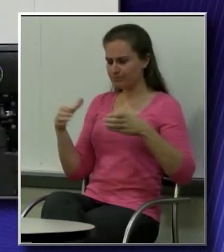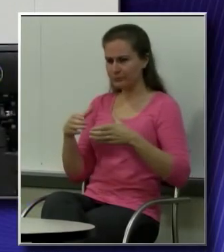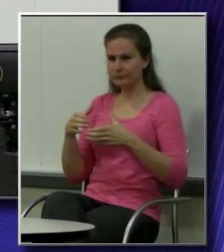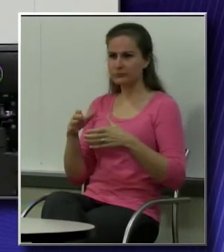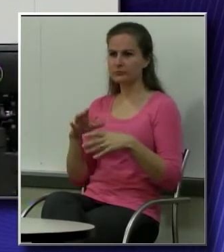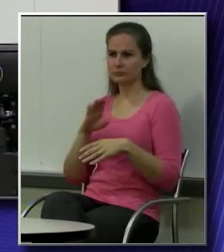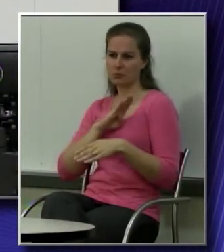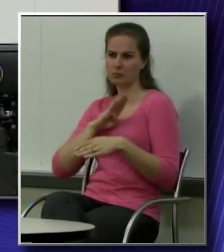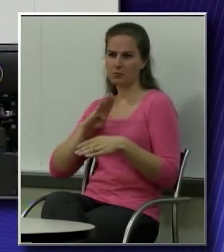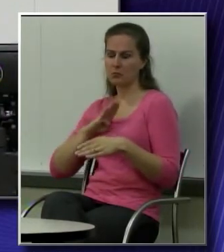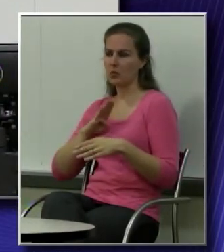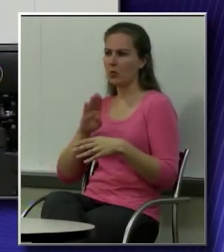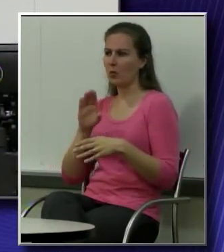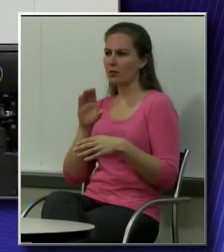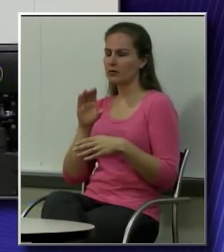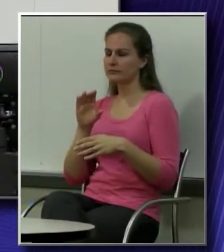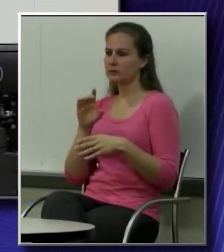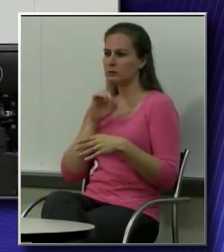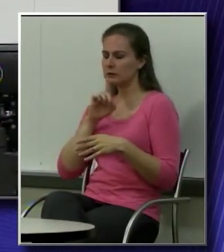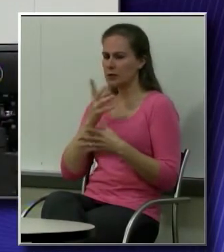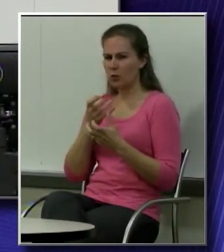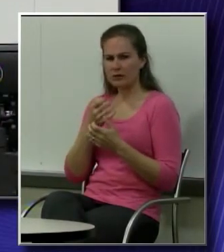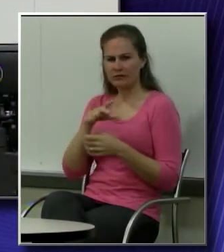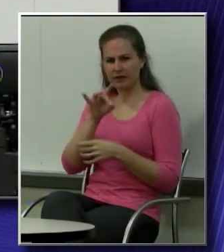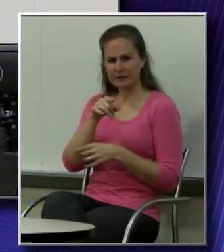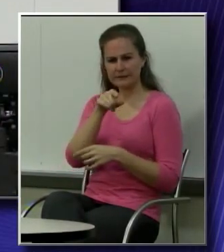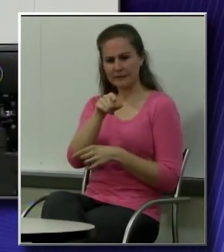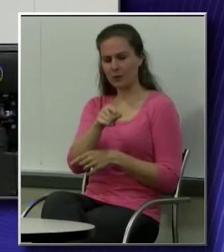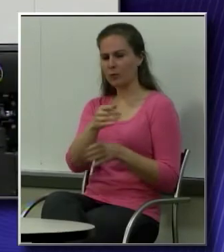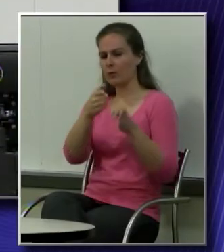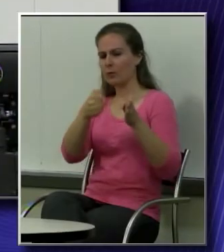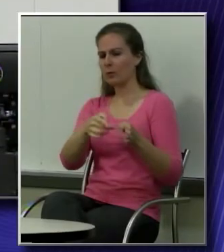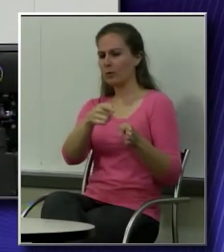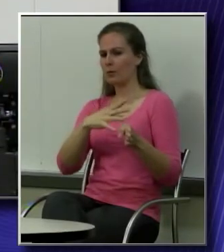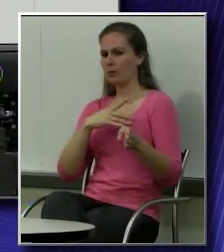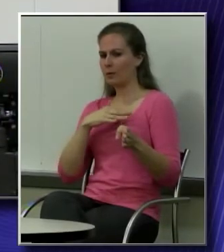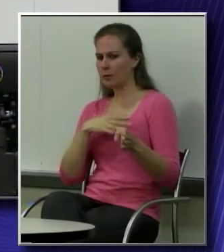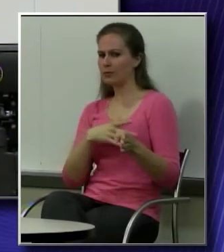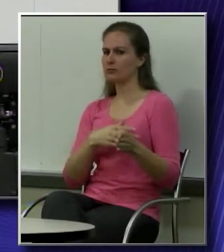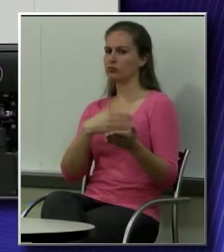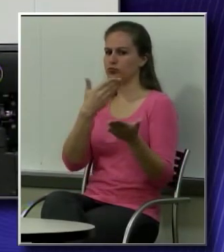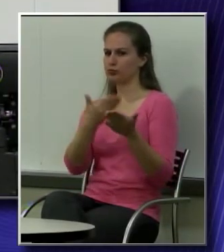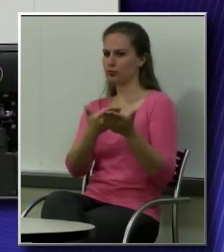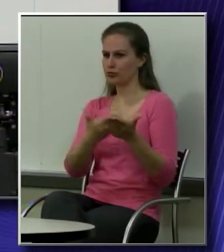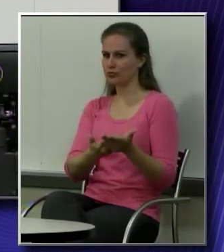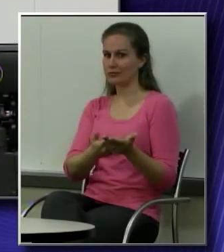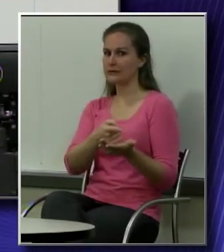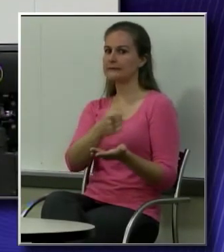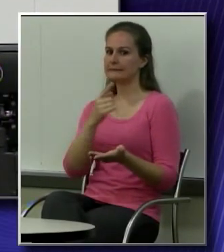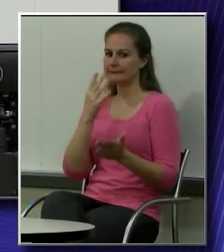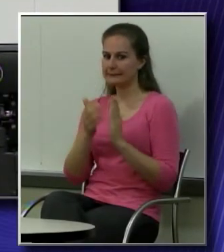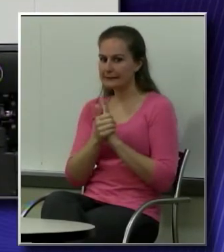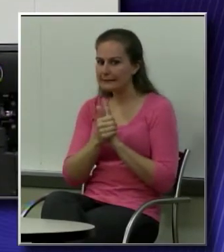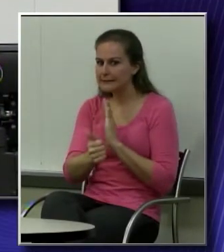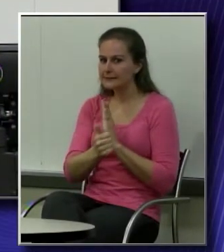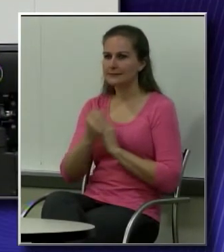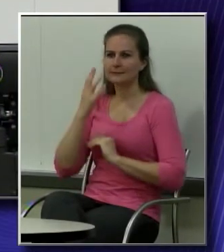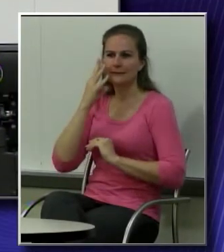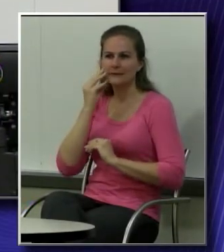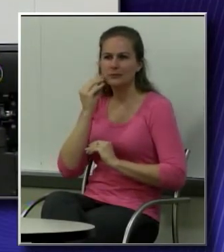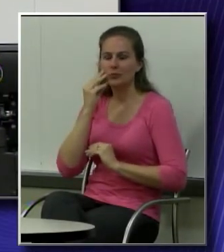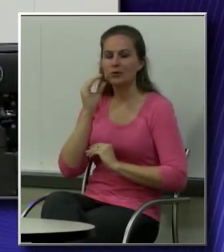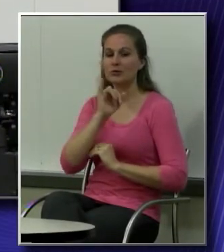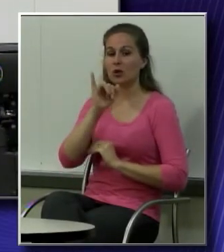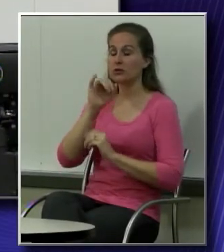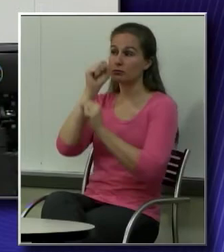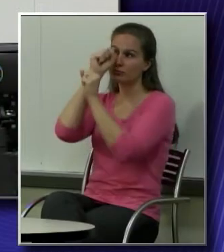to finding a proven leader with experience, skills, and vision. The vision needed to